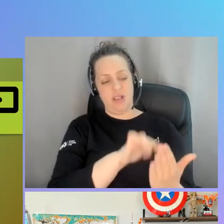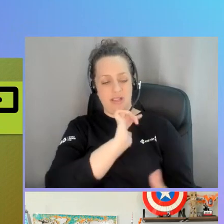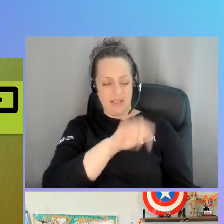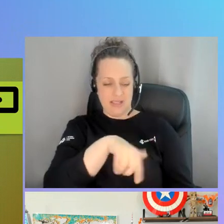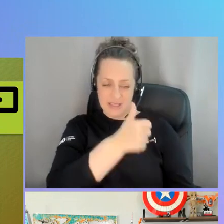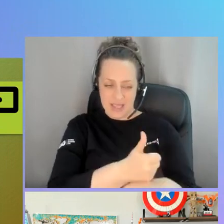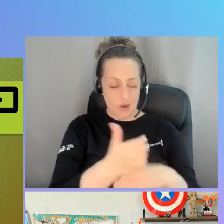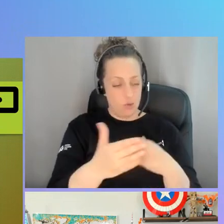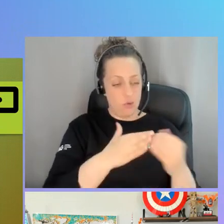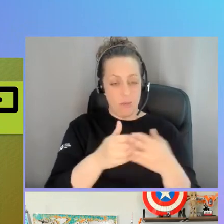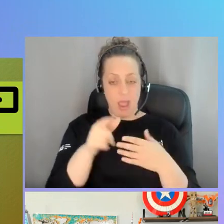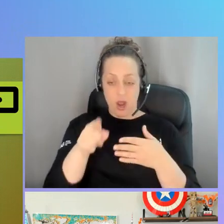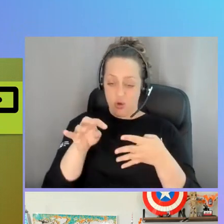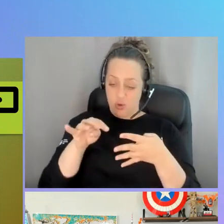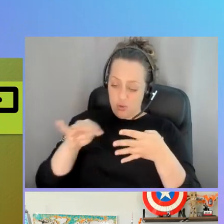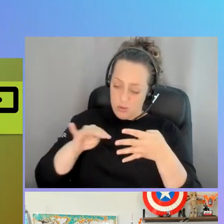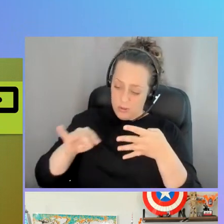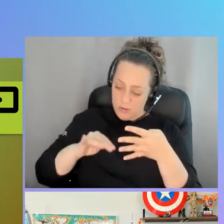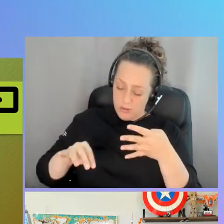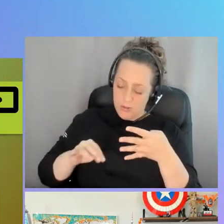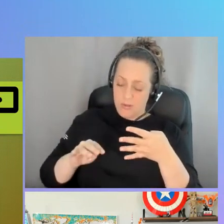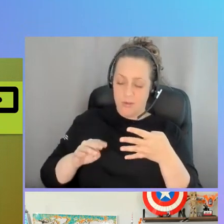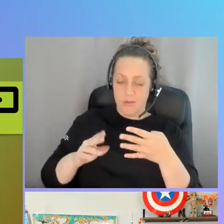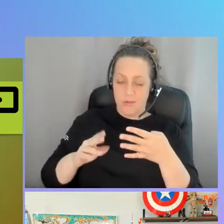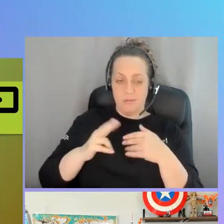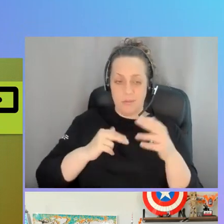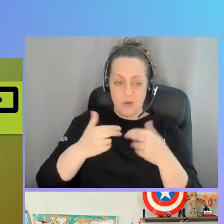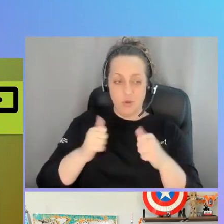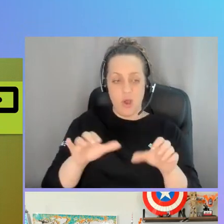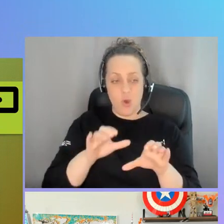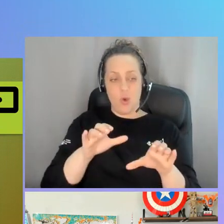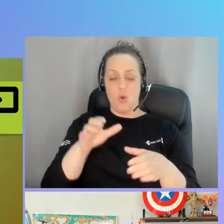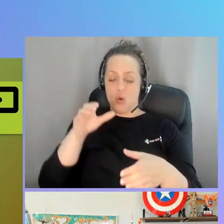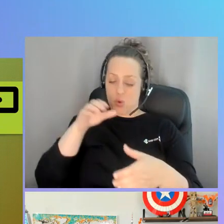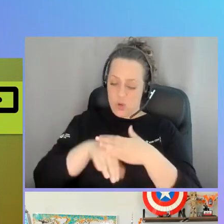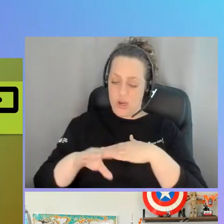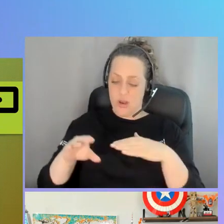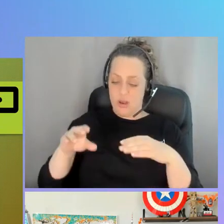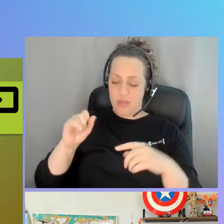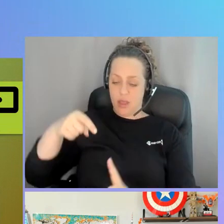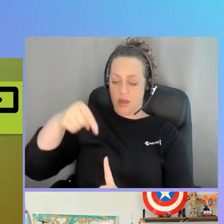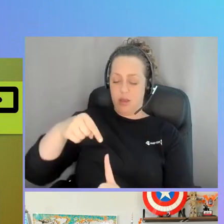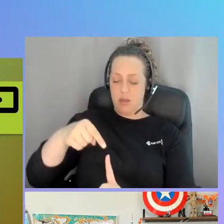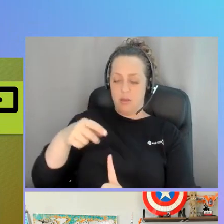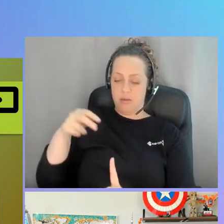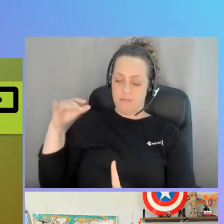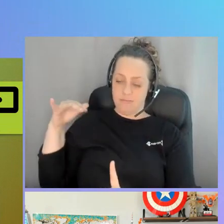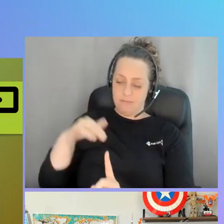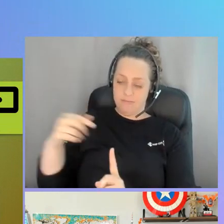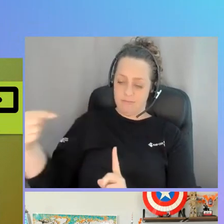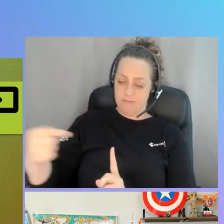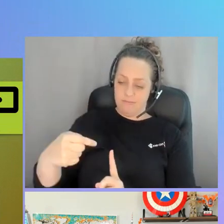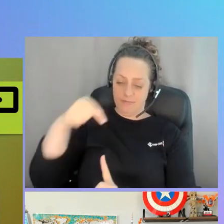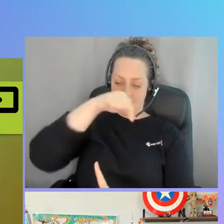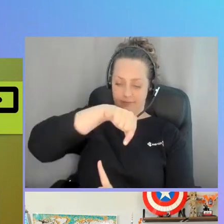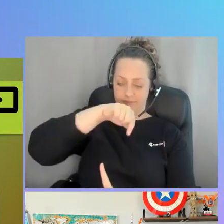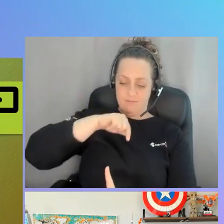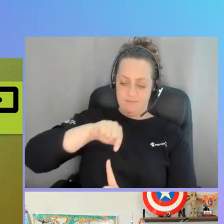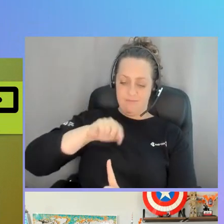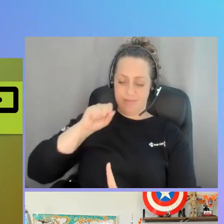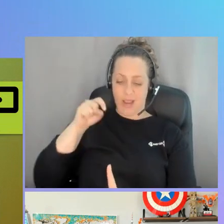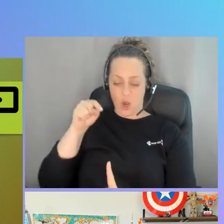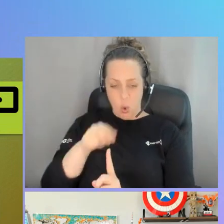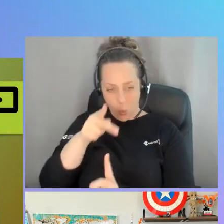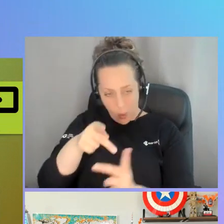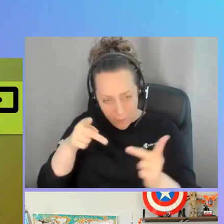is building or trying to do, they can come there and learn how to make it happen. In short